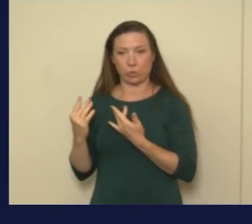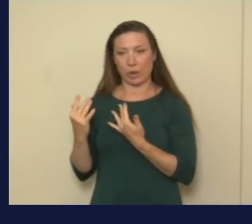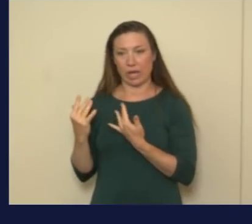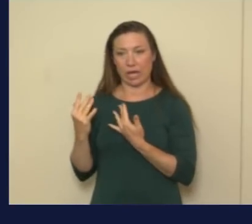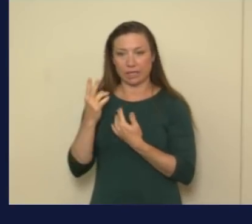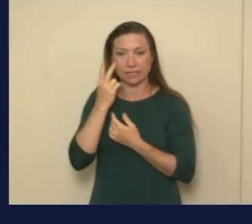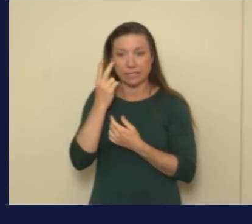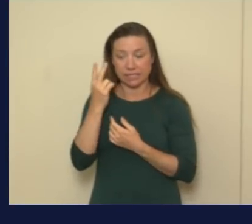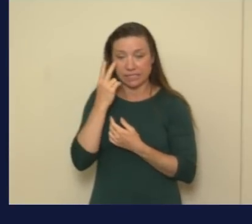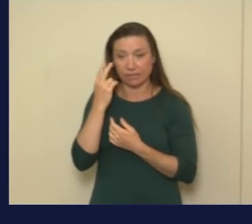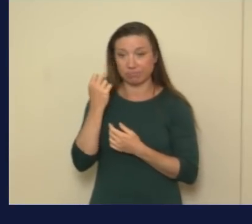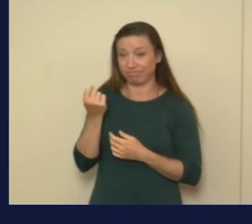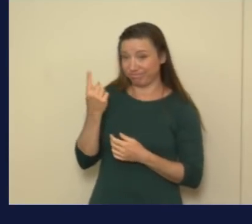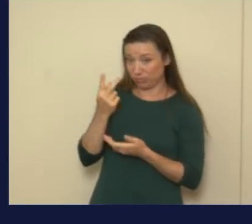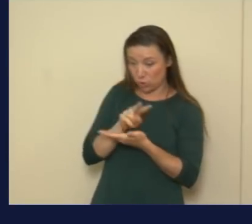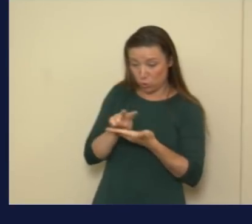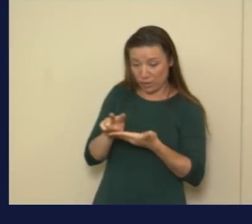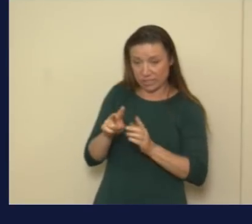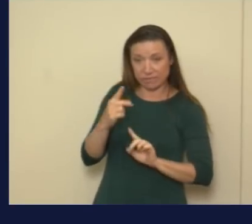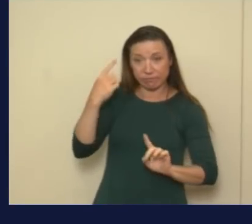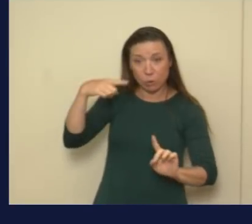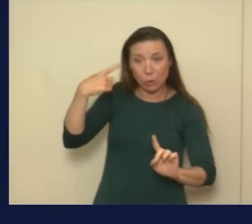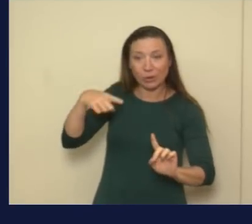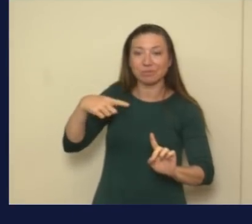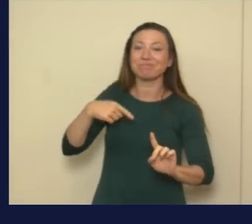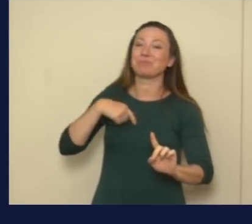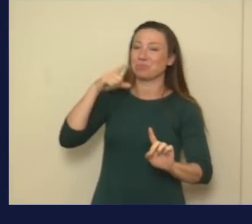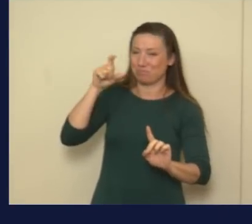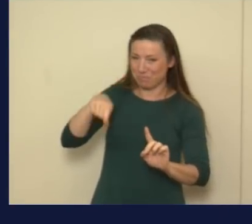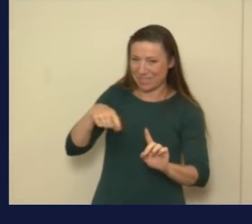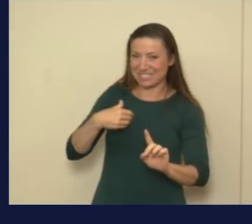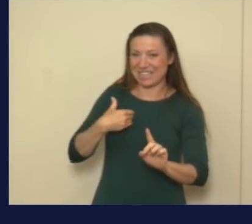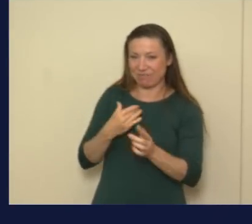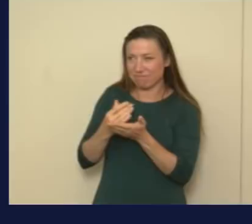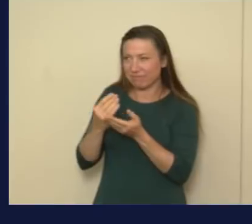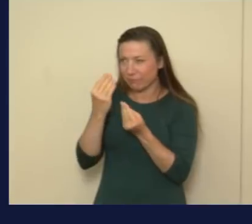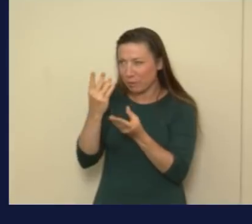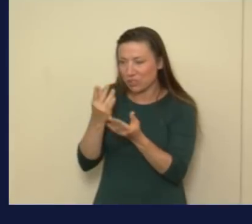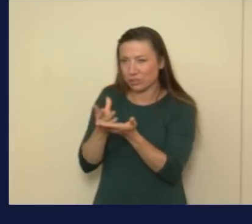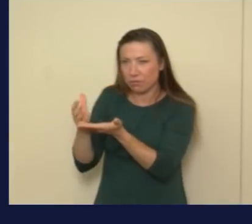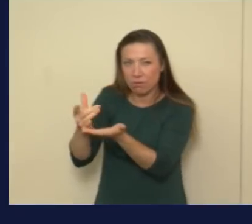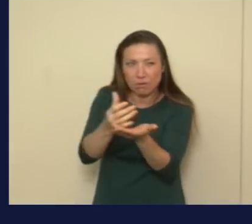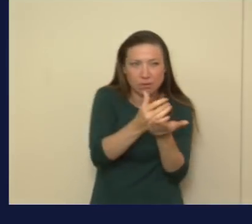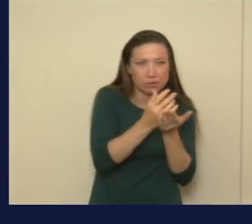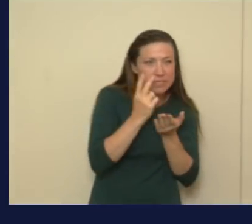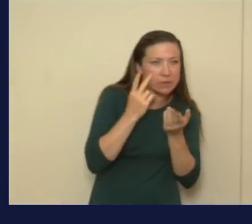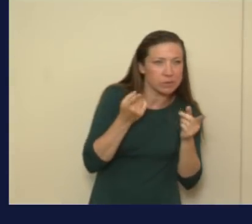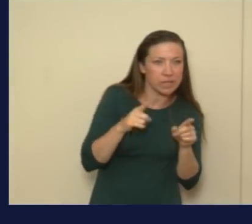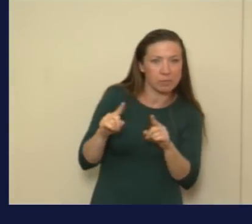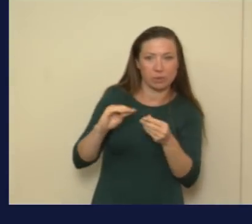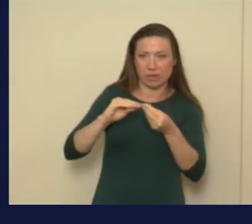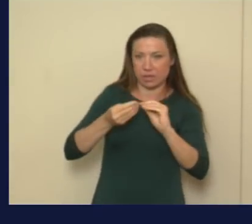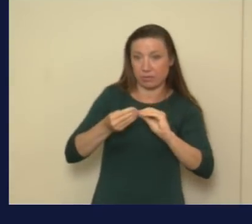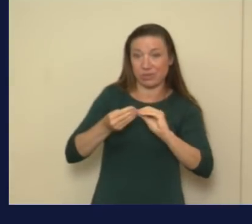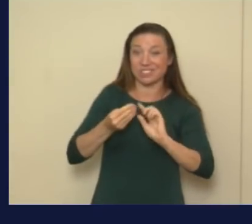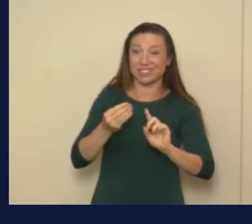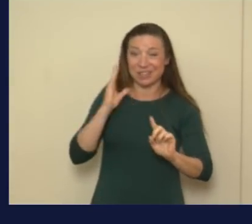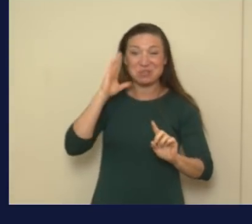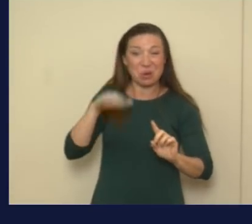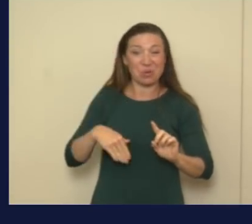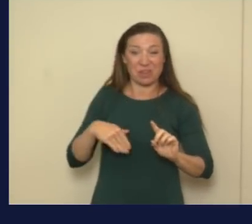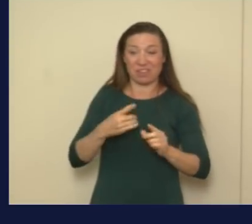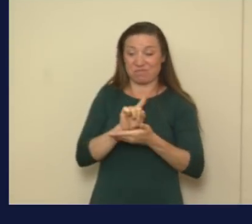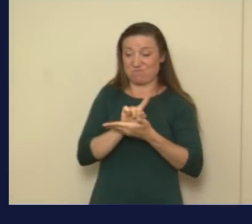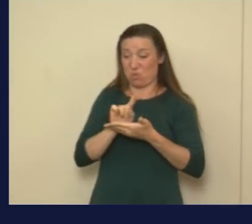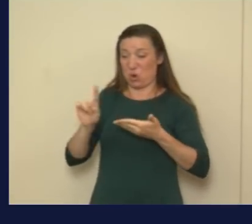you as we go through here that we're going to see another week where we expect that the numbers will